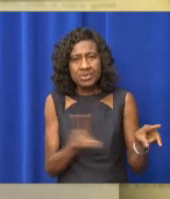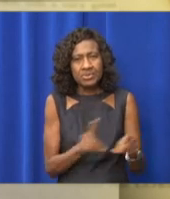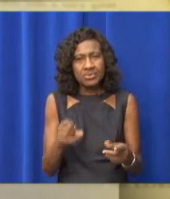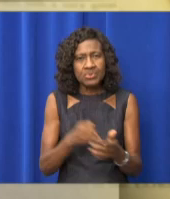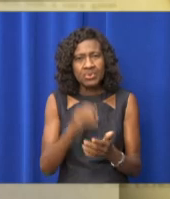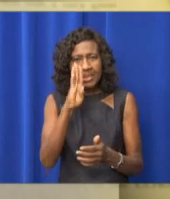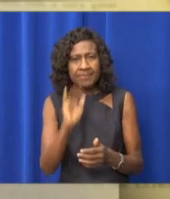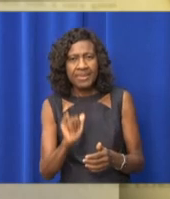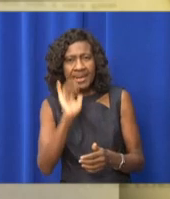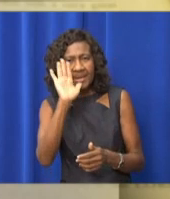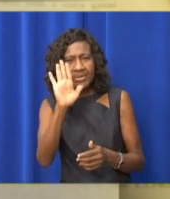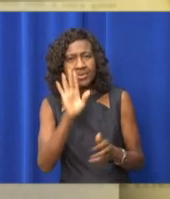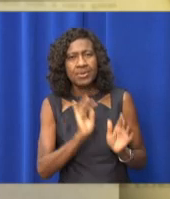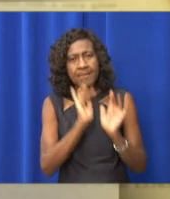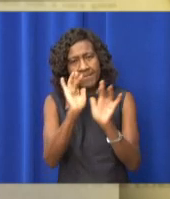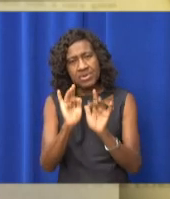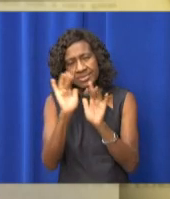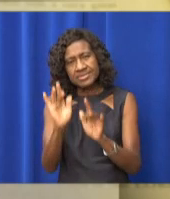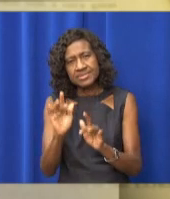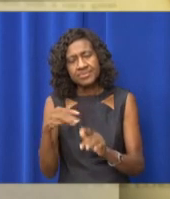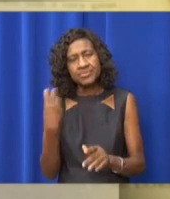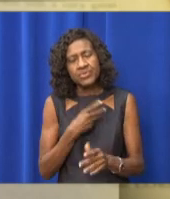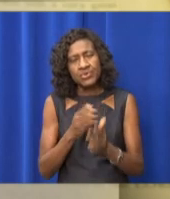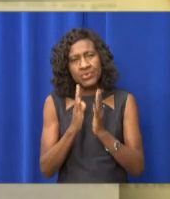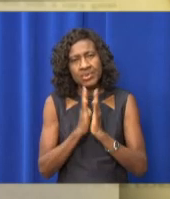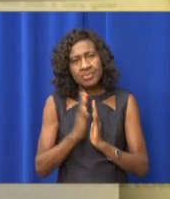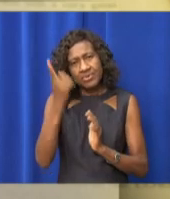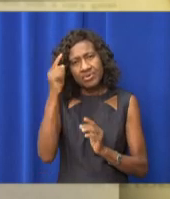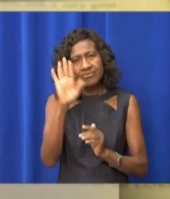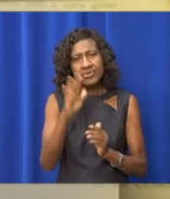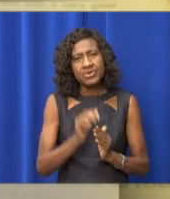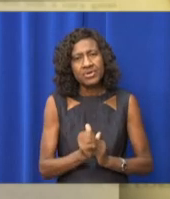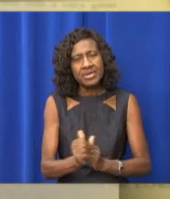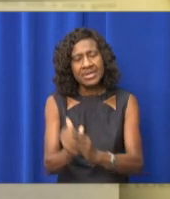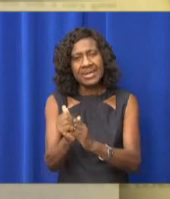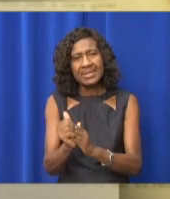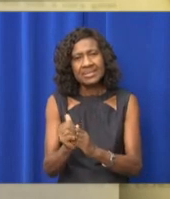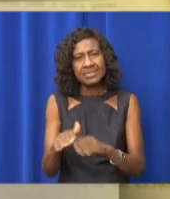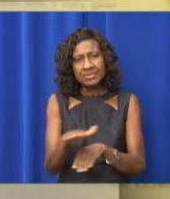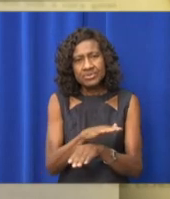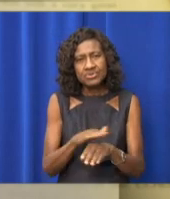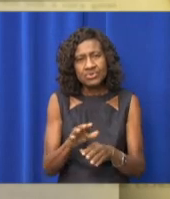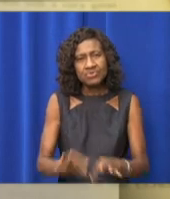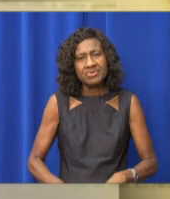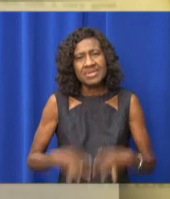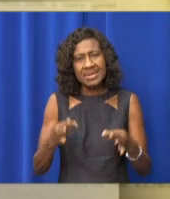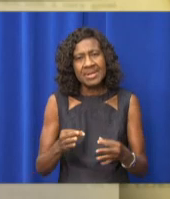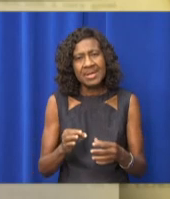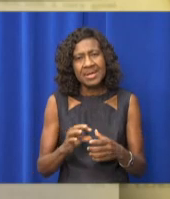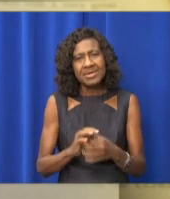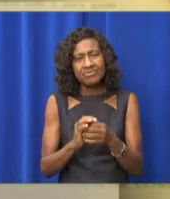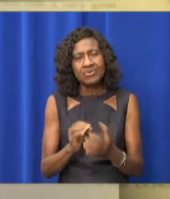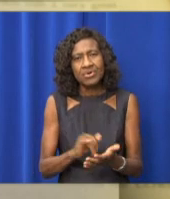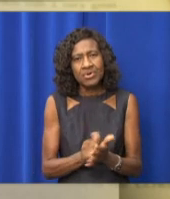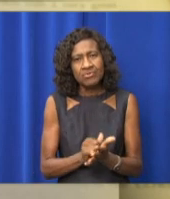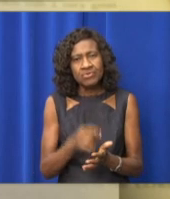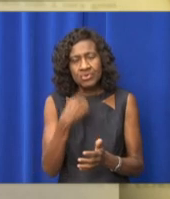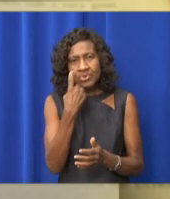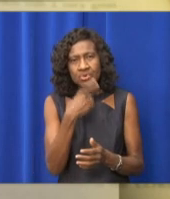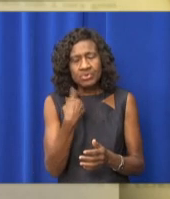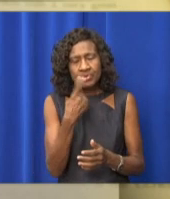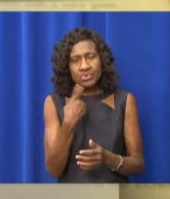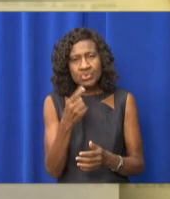continued guidance over the lives of those whose livelihood has been affected by the measures taken by the